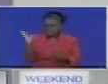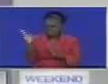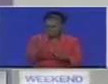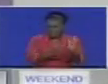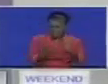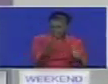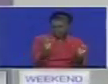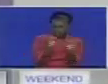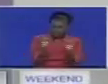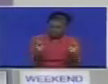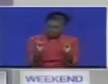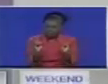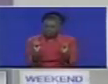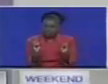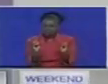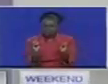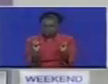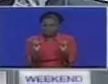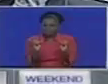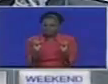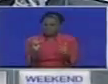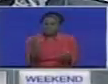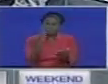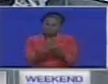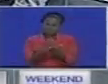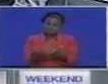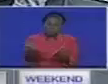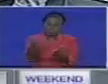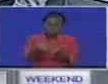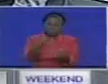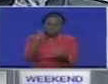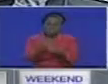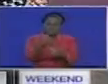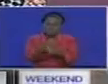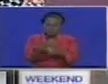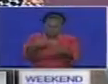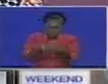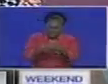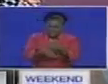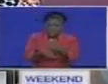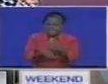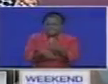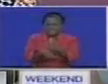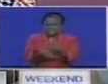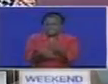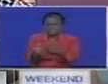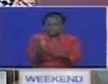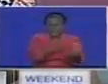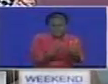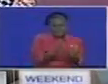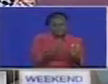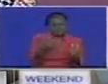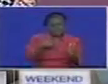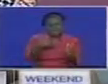was the arrangement there? We did quite elaborate preparations, and I kept confirming that we actually had sought